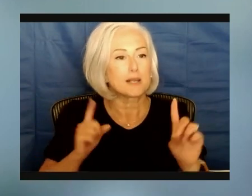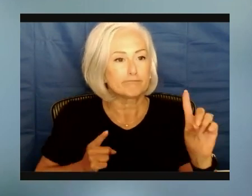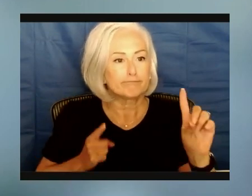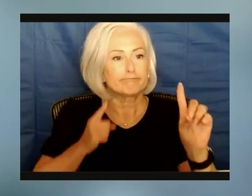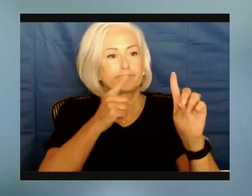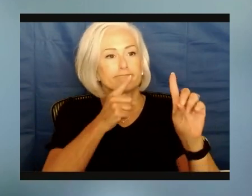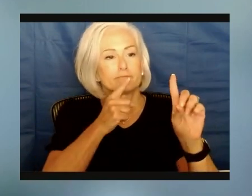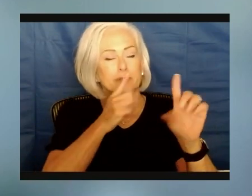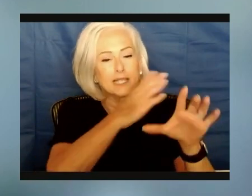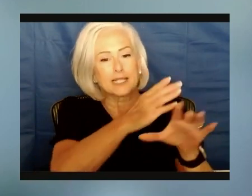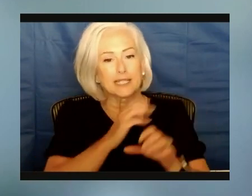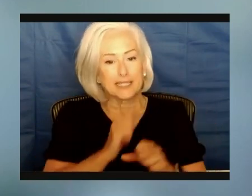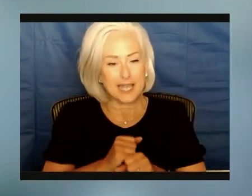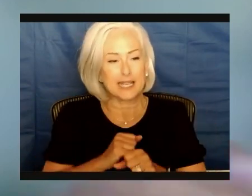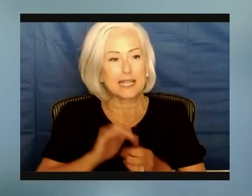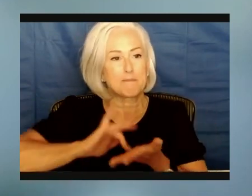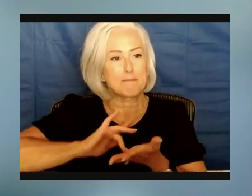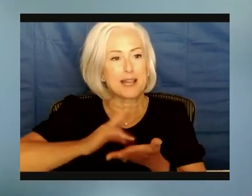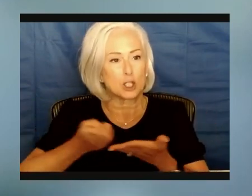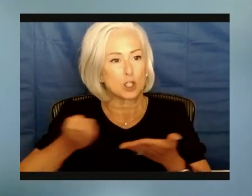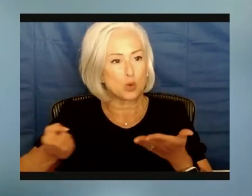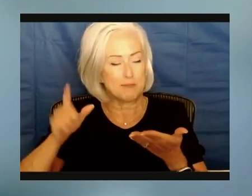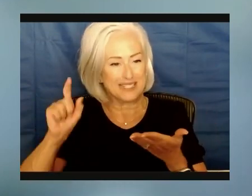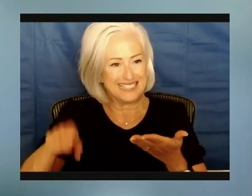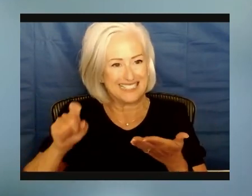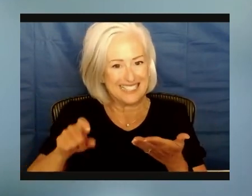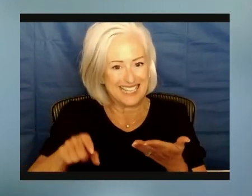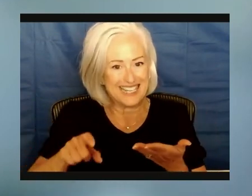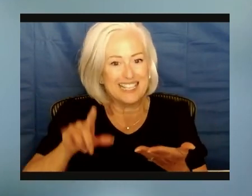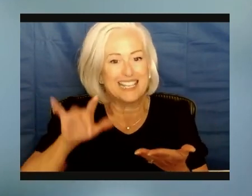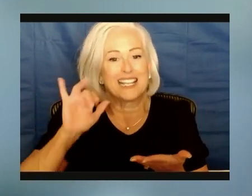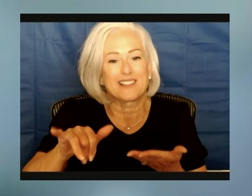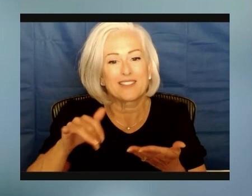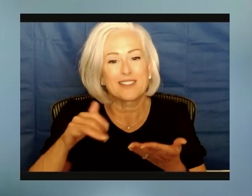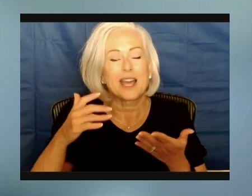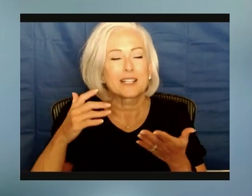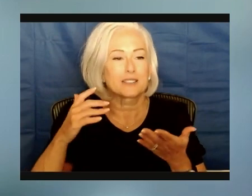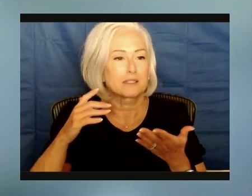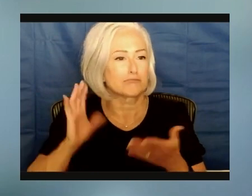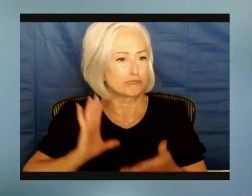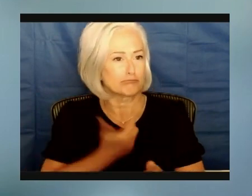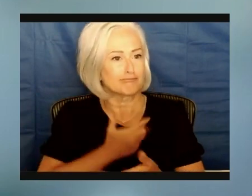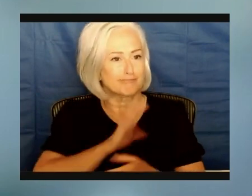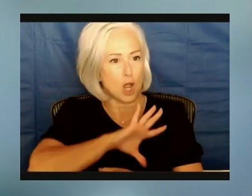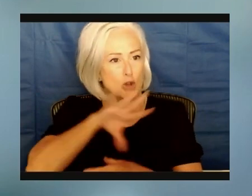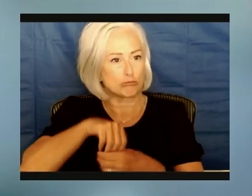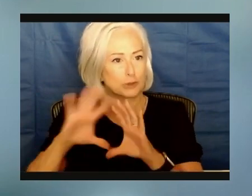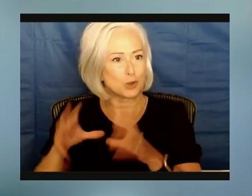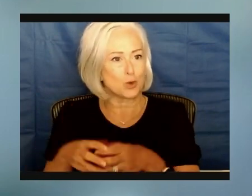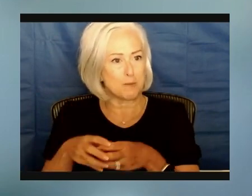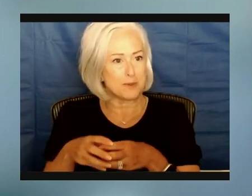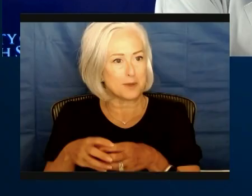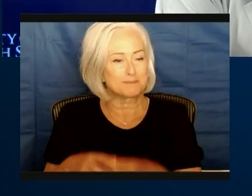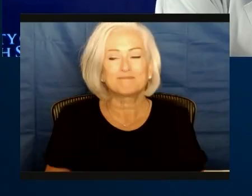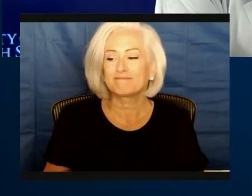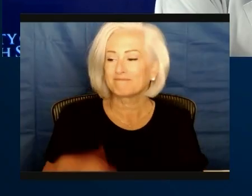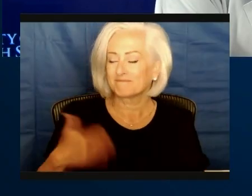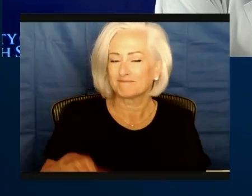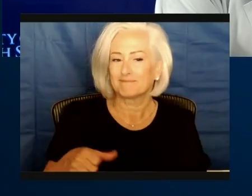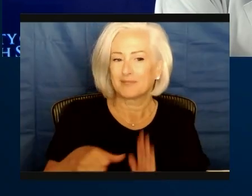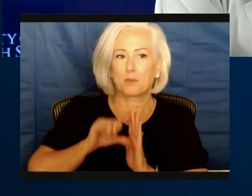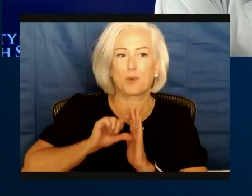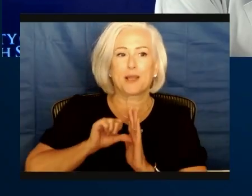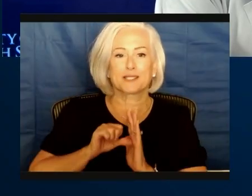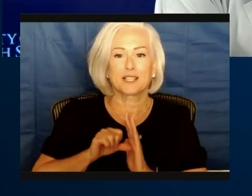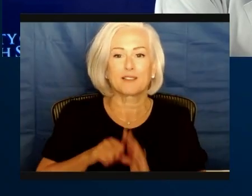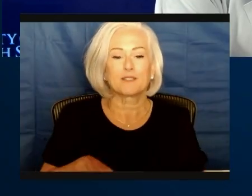the medical equipment that's needed. And kind of that's what encompasses our group. That's impressive. So Ravali, what year of